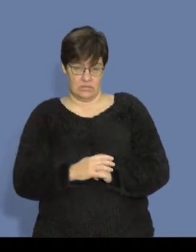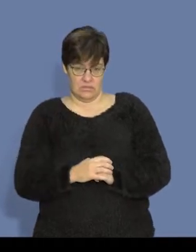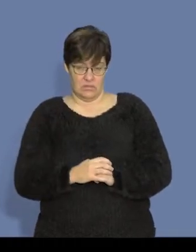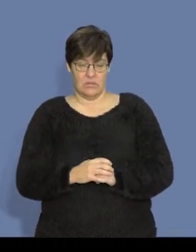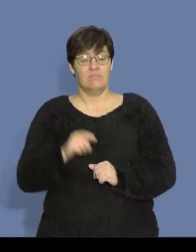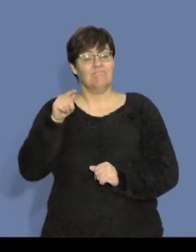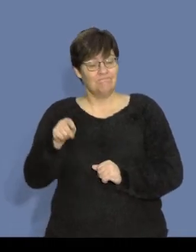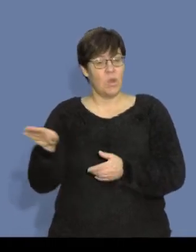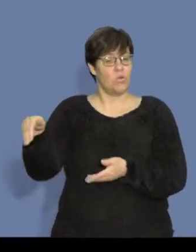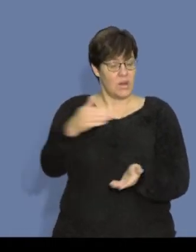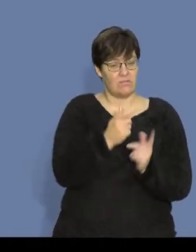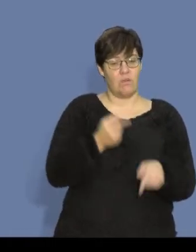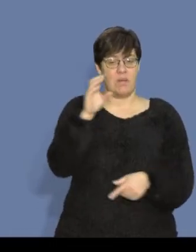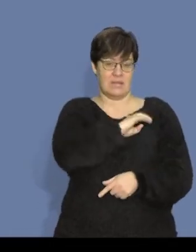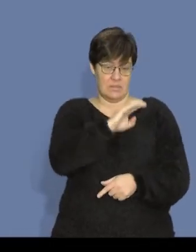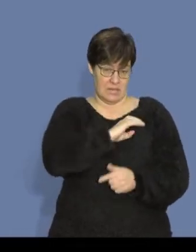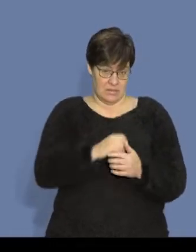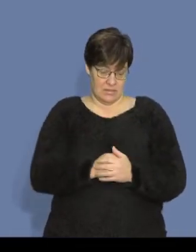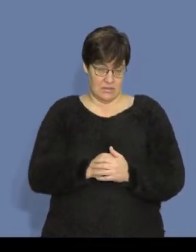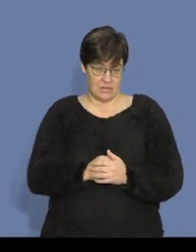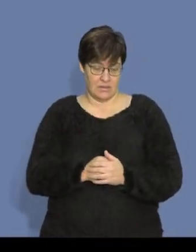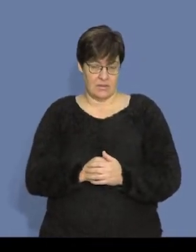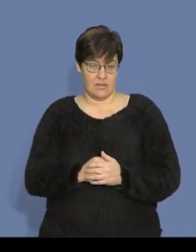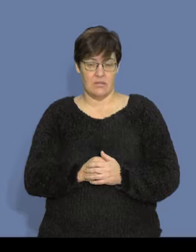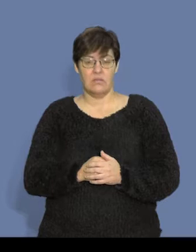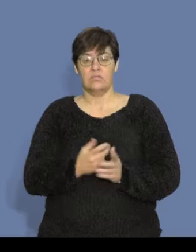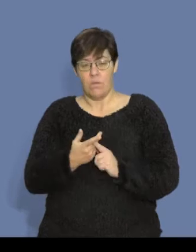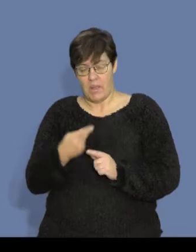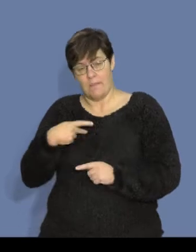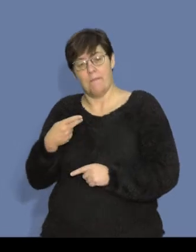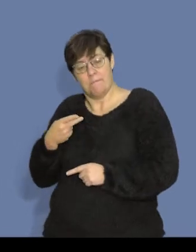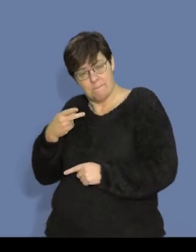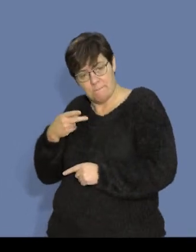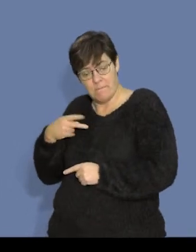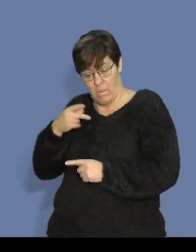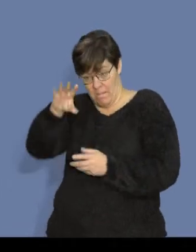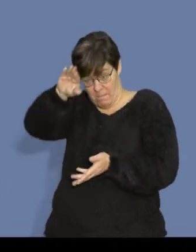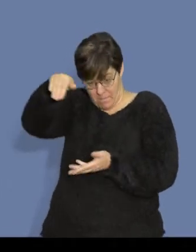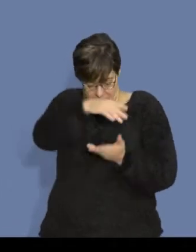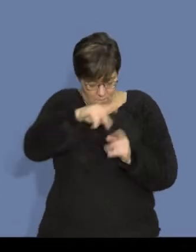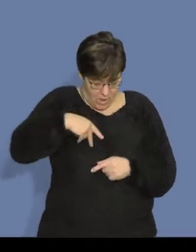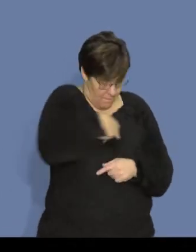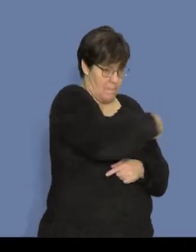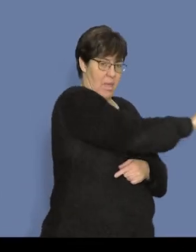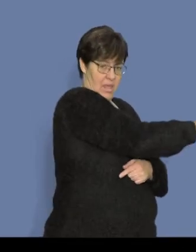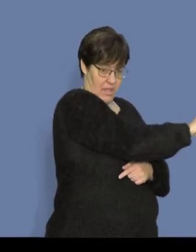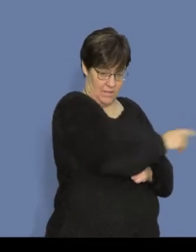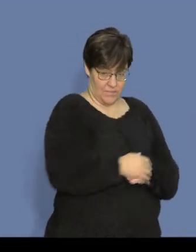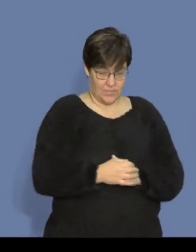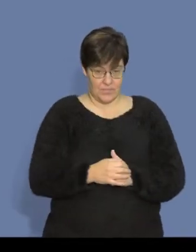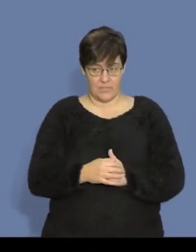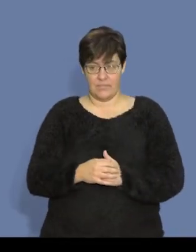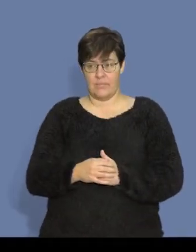VAT is the VAT that we collect from our customers, which will then be paid over to SARS.